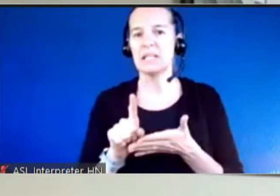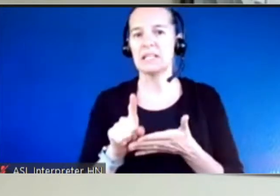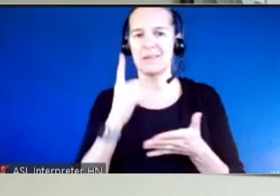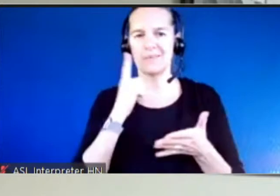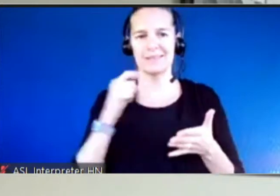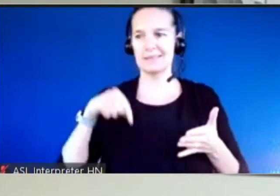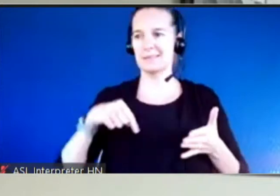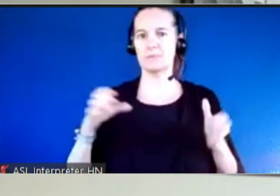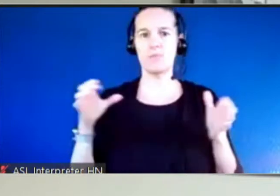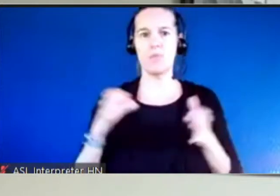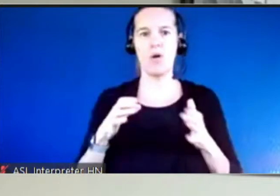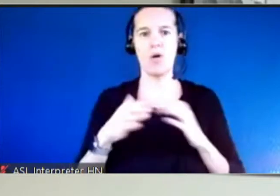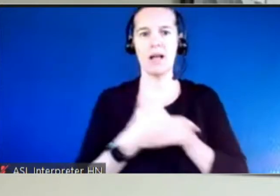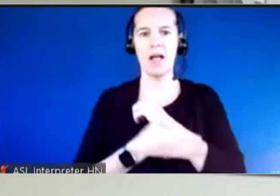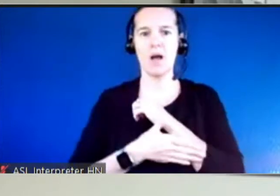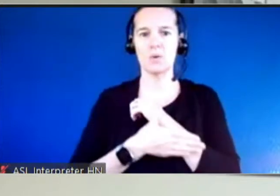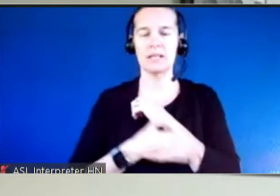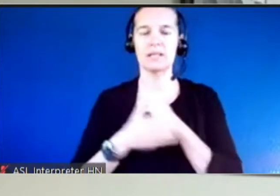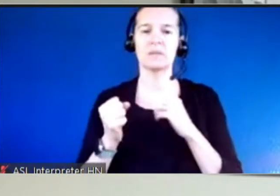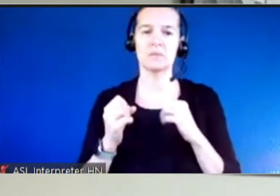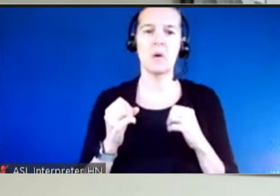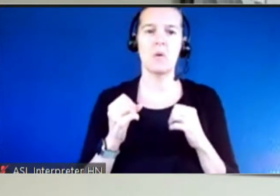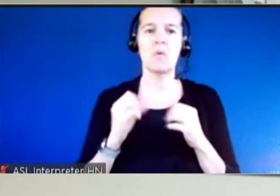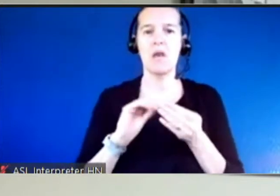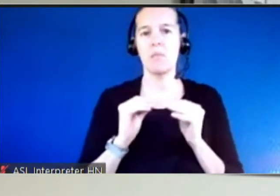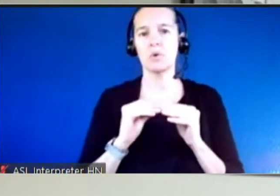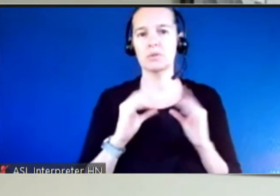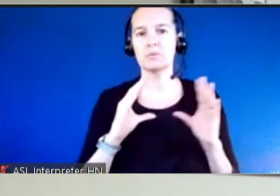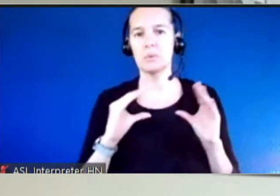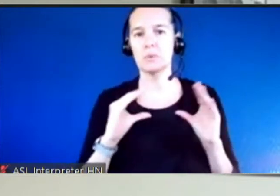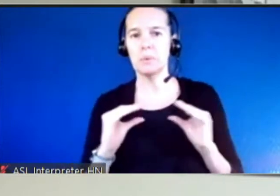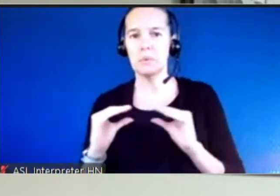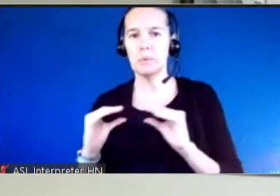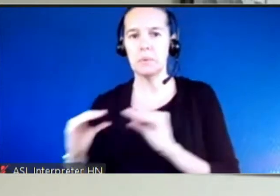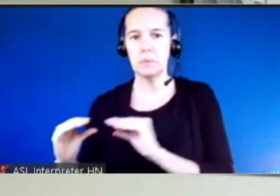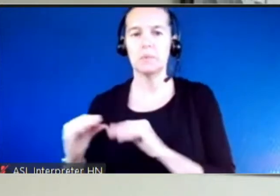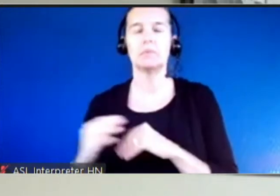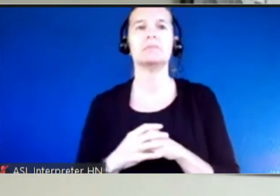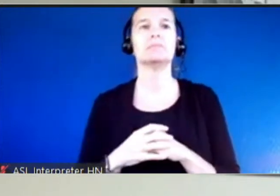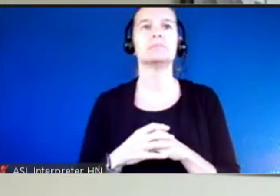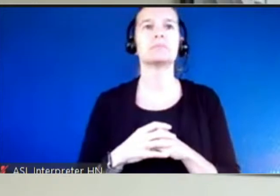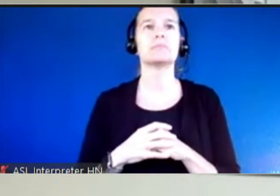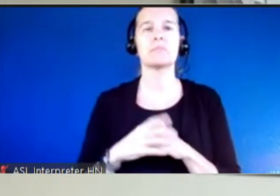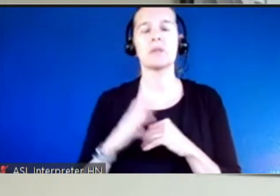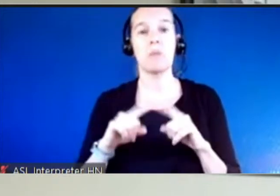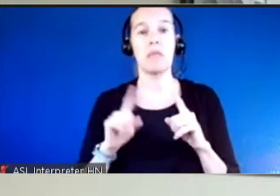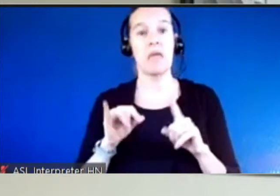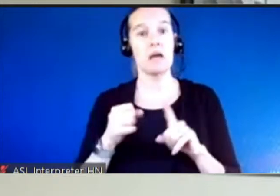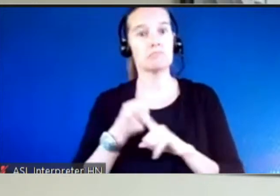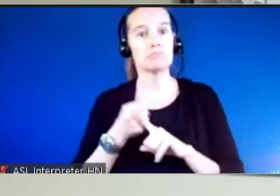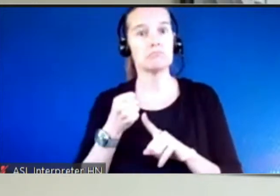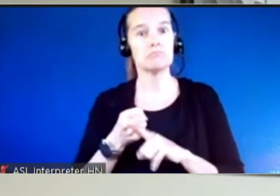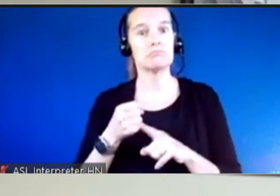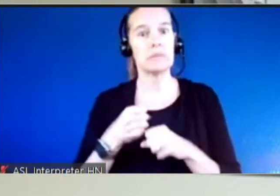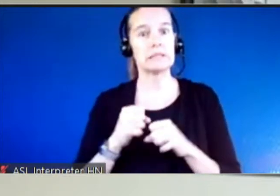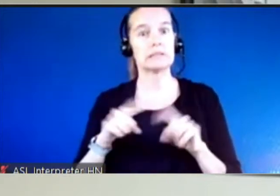county, so small numbers make a big difference. The test positivity rate is